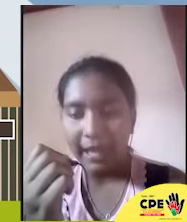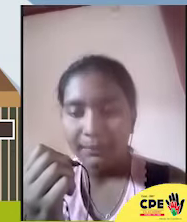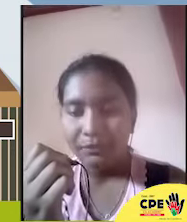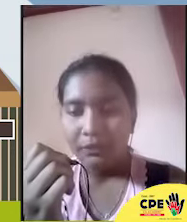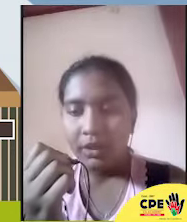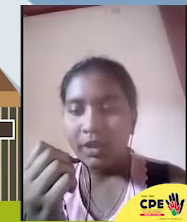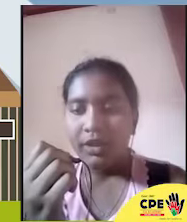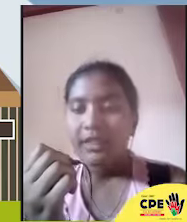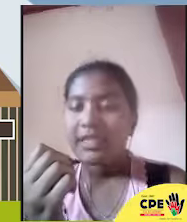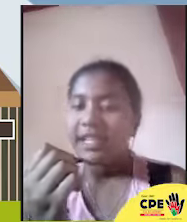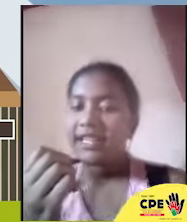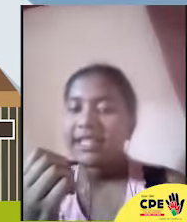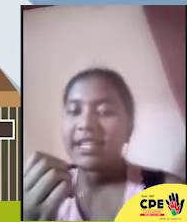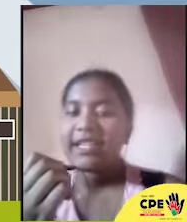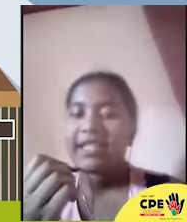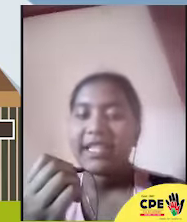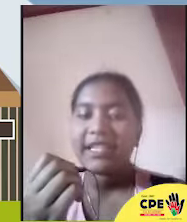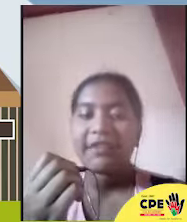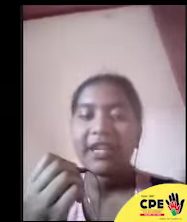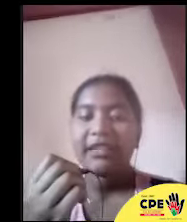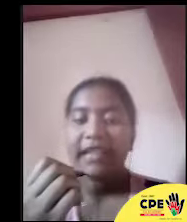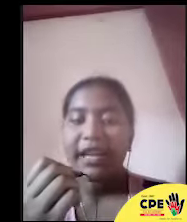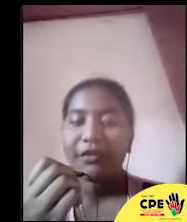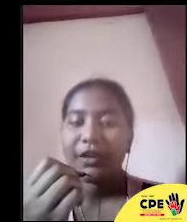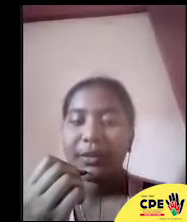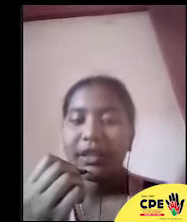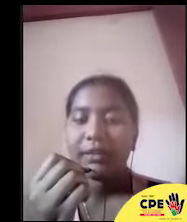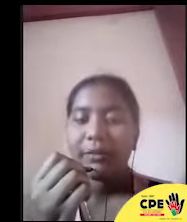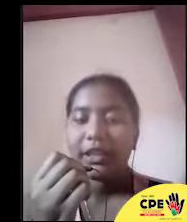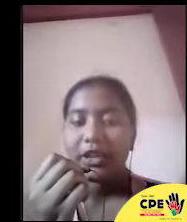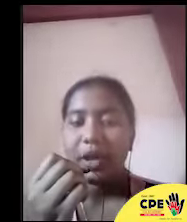of a man. Jai Kisan, Jai Jawan. Thank you for giving me this opportunity.